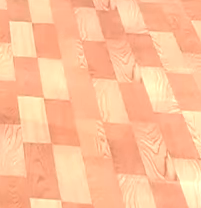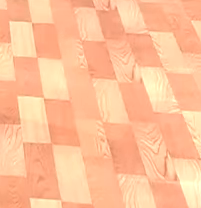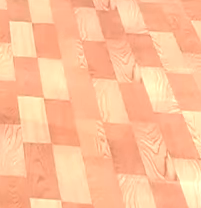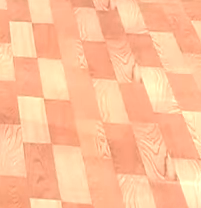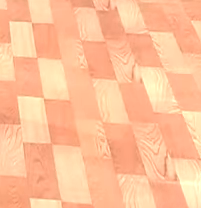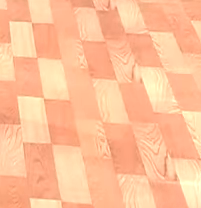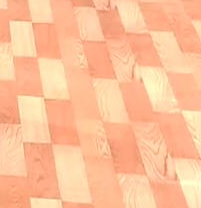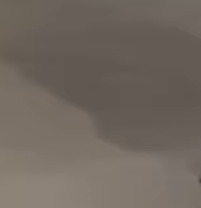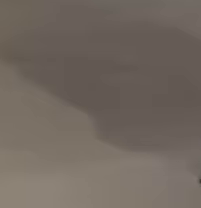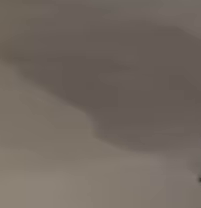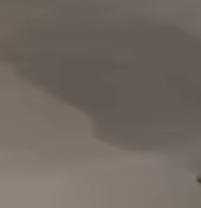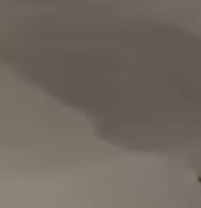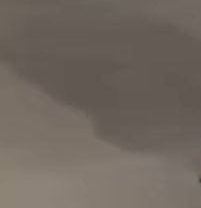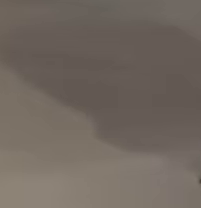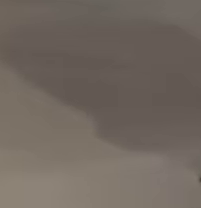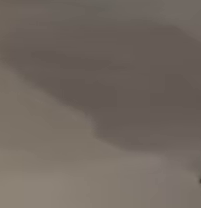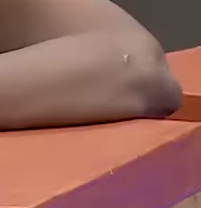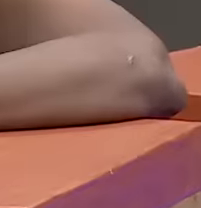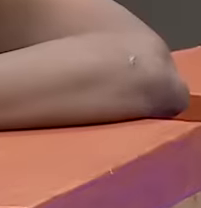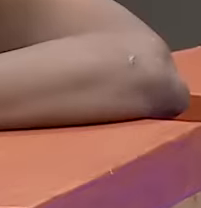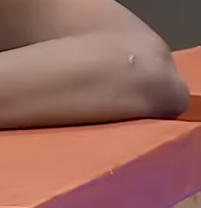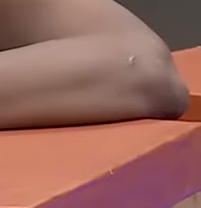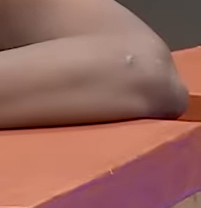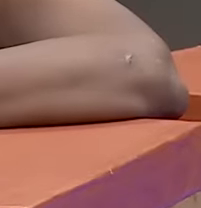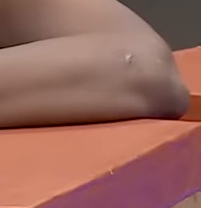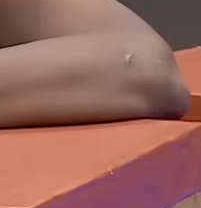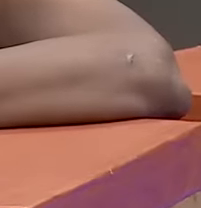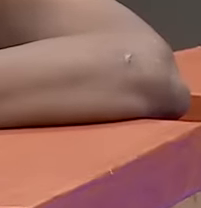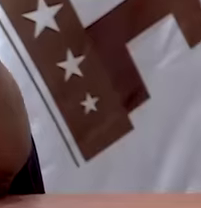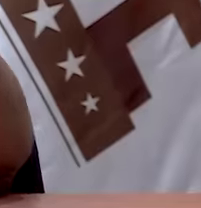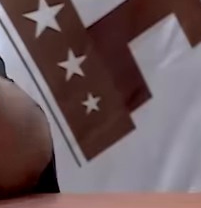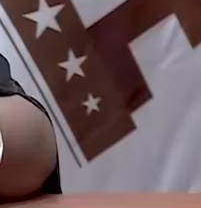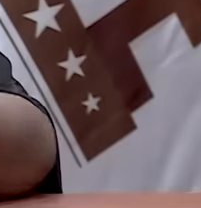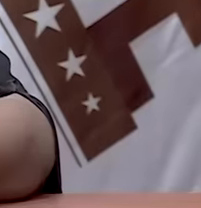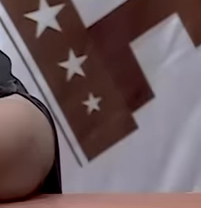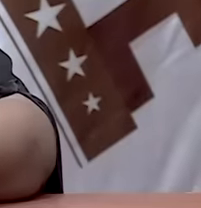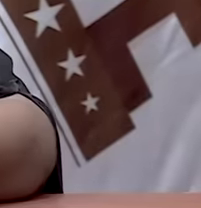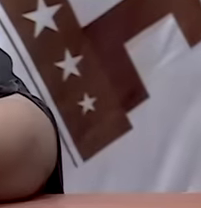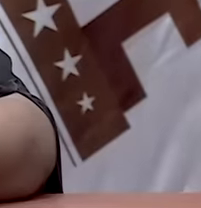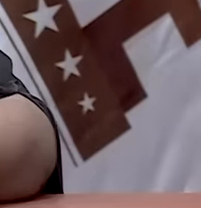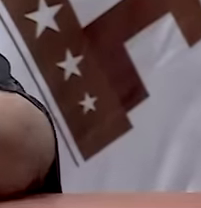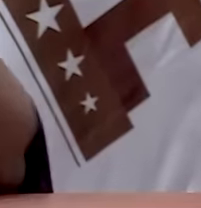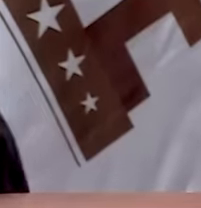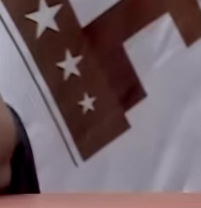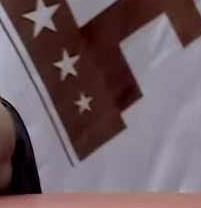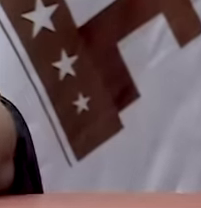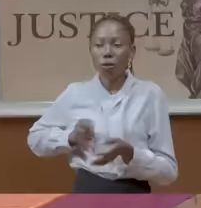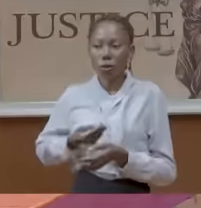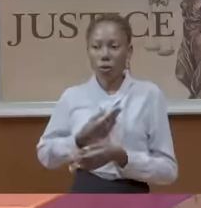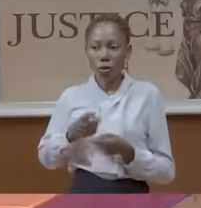him access to their children since he left the house for safety. Judge Fumi wades into this